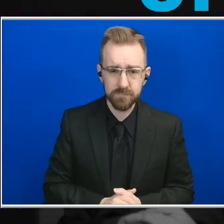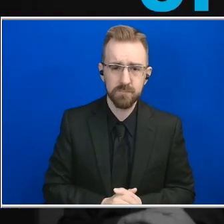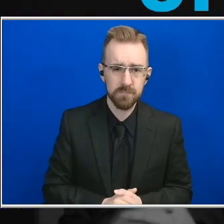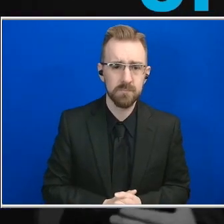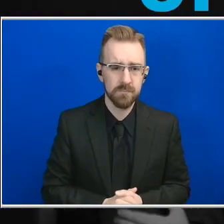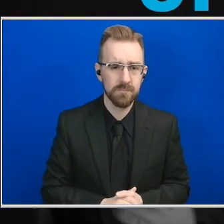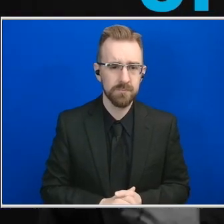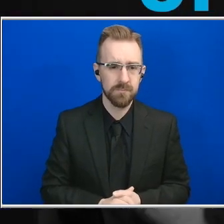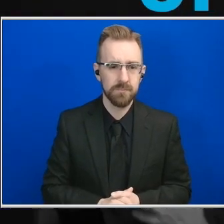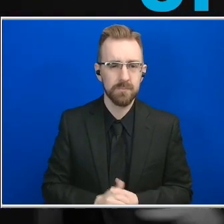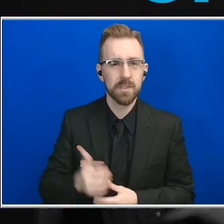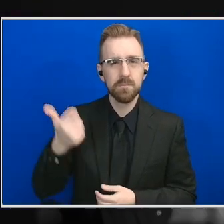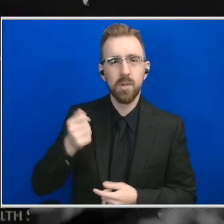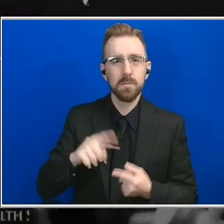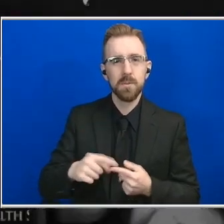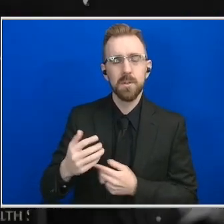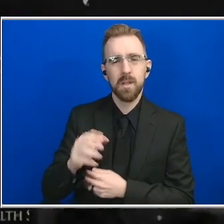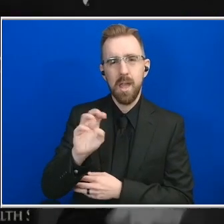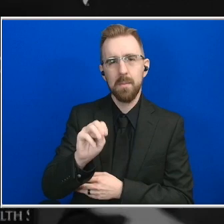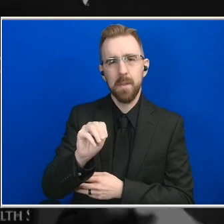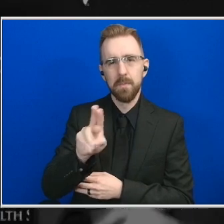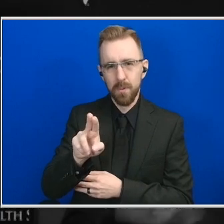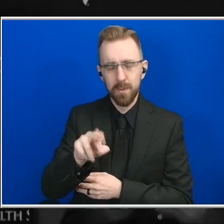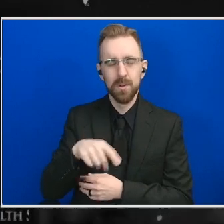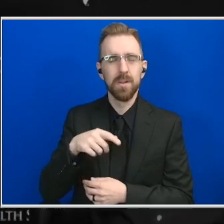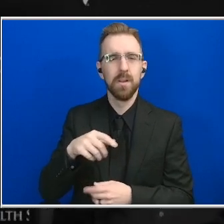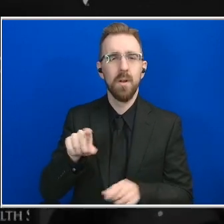Subscribe to our morning medical update and Open